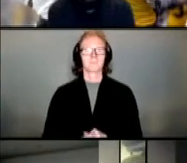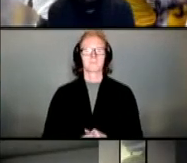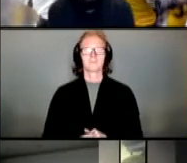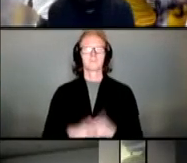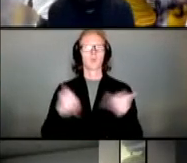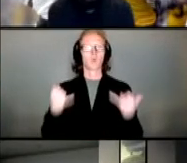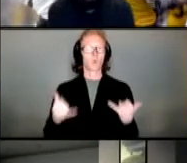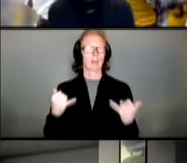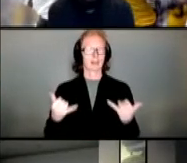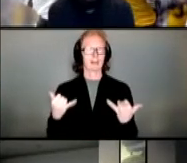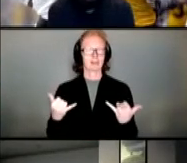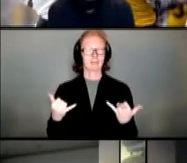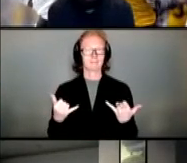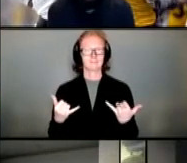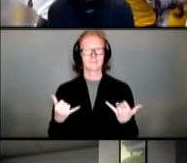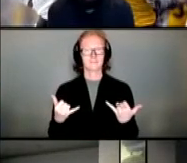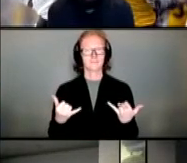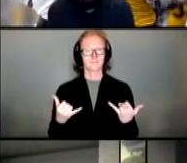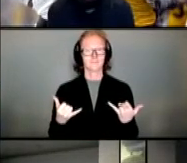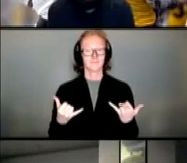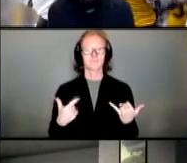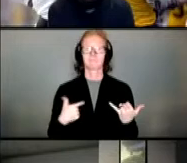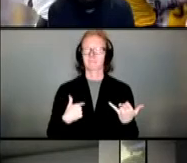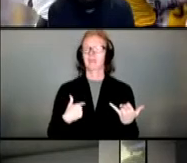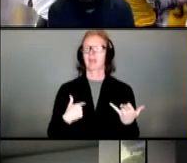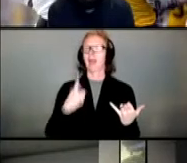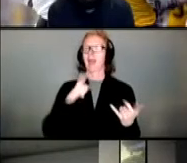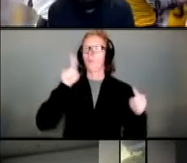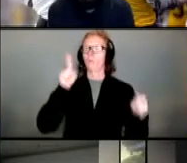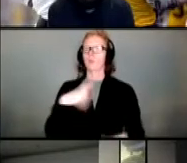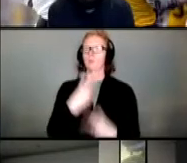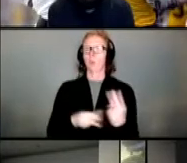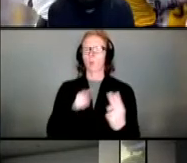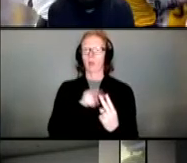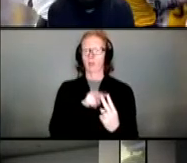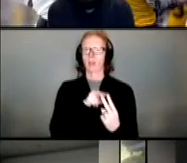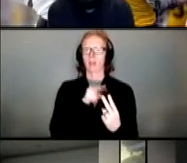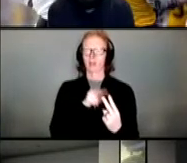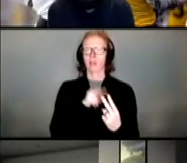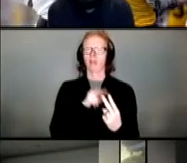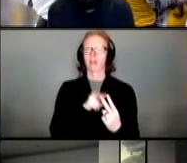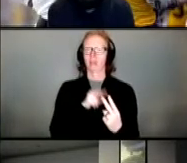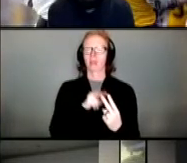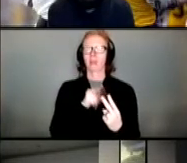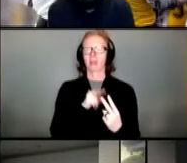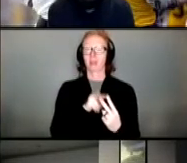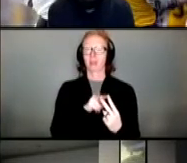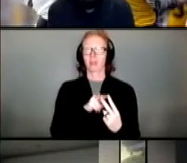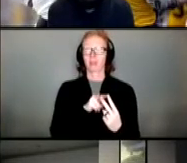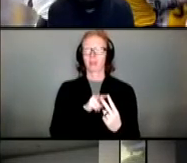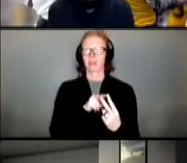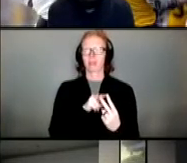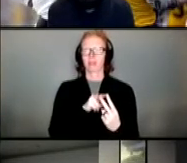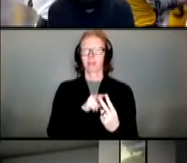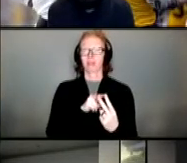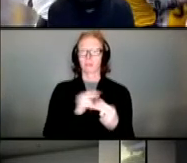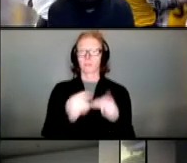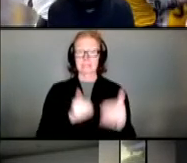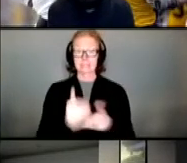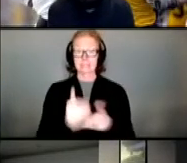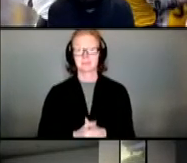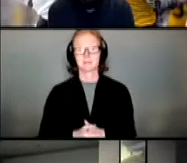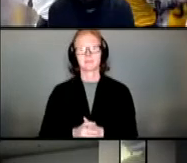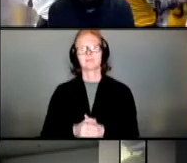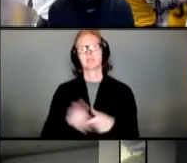currently, I actually was able to go to both of the court hearings, and Judge Simon at